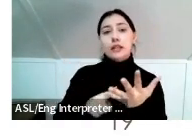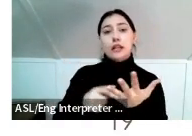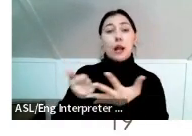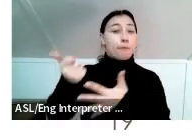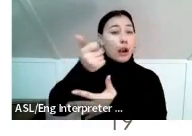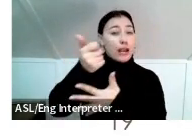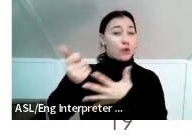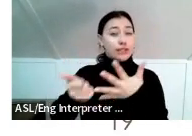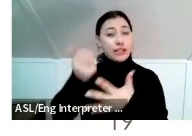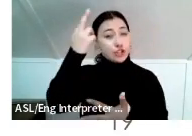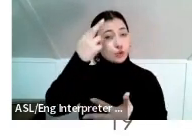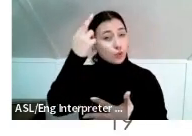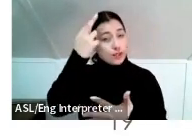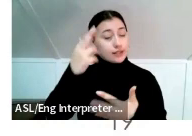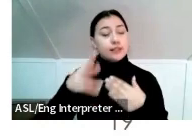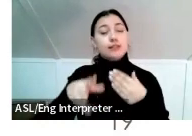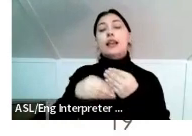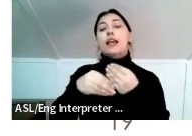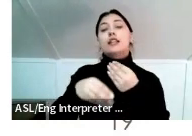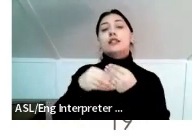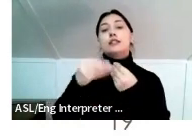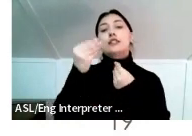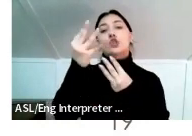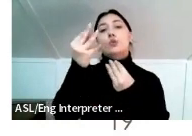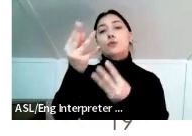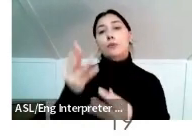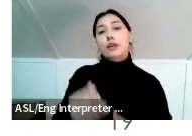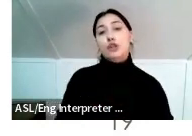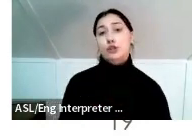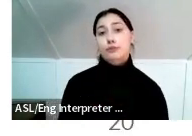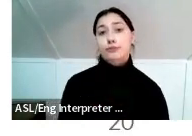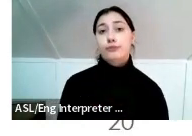factors, and additional information.